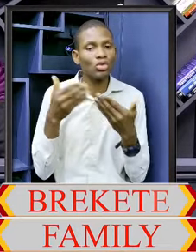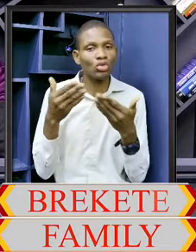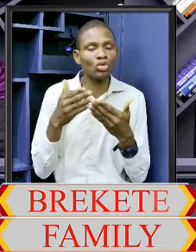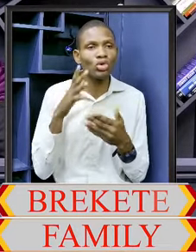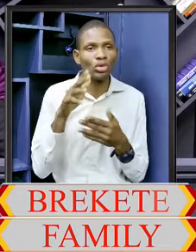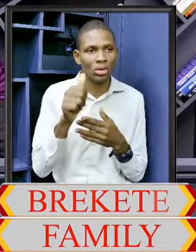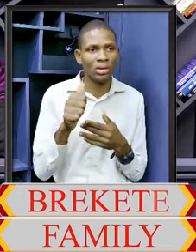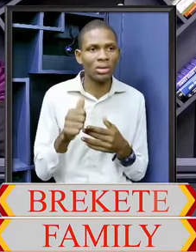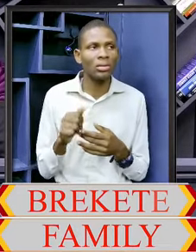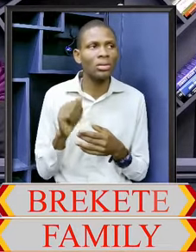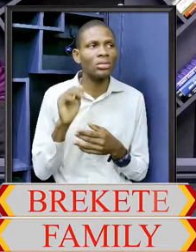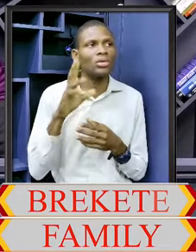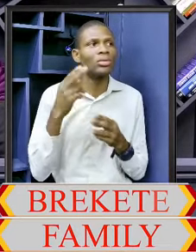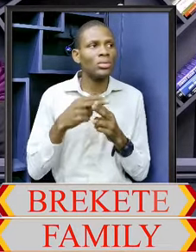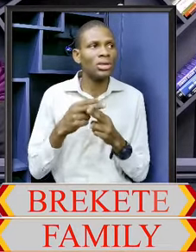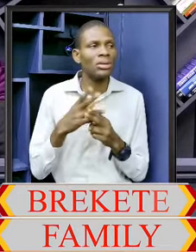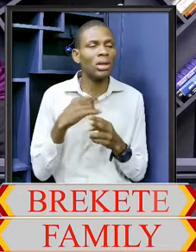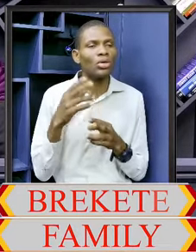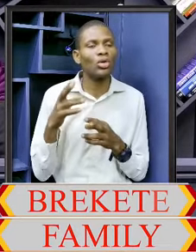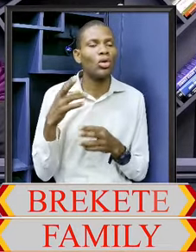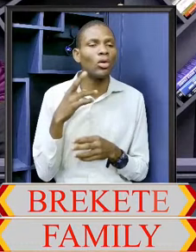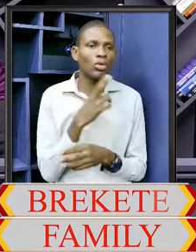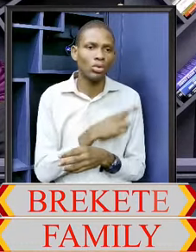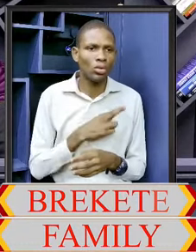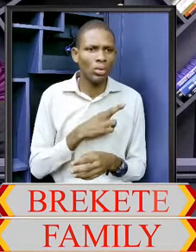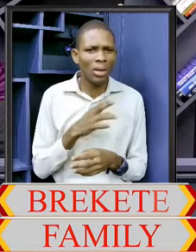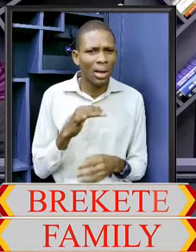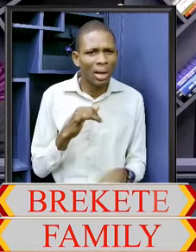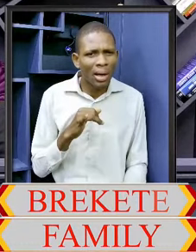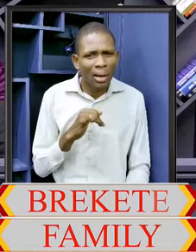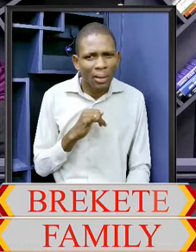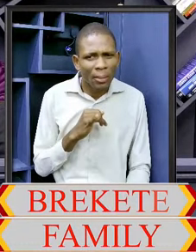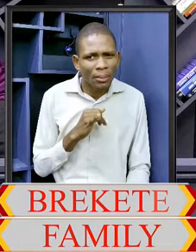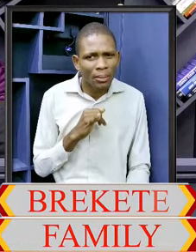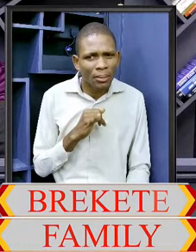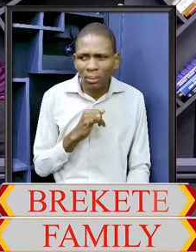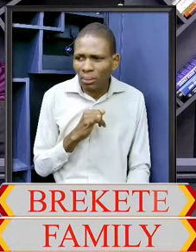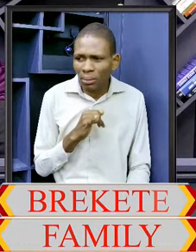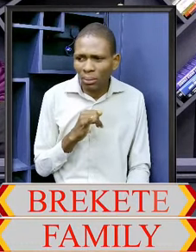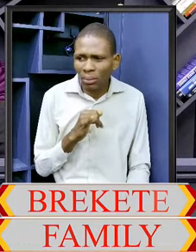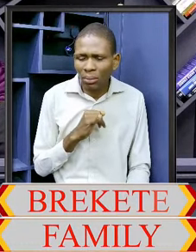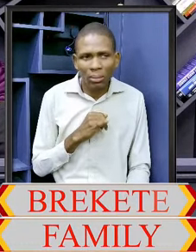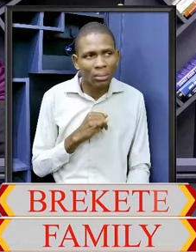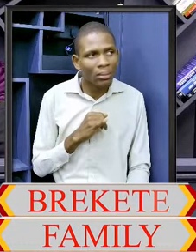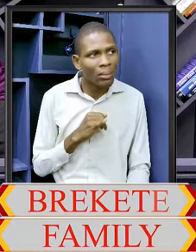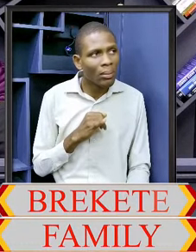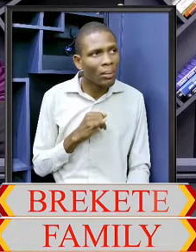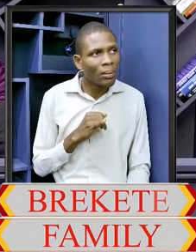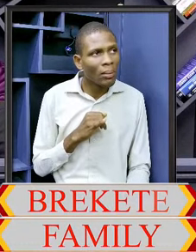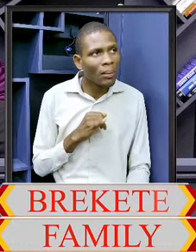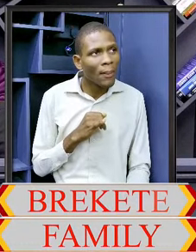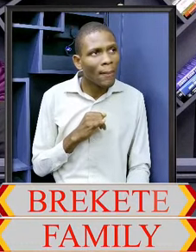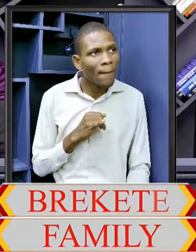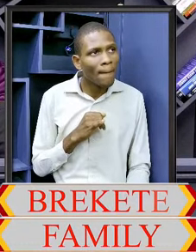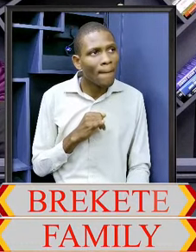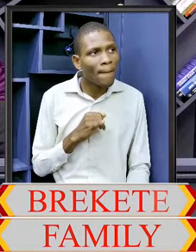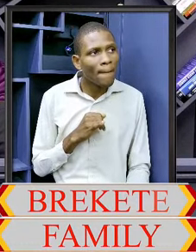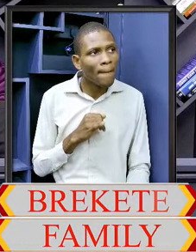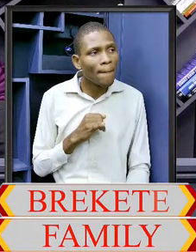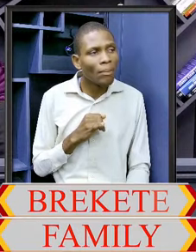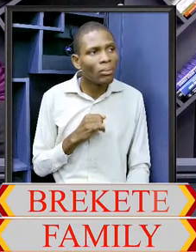yourself, talk your name and your role, your position. Are we you know, Dr. Ike,